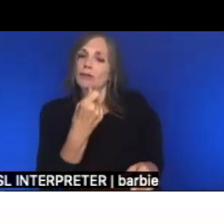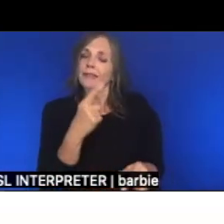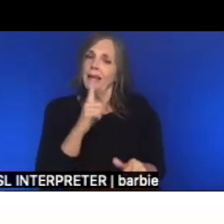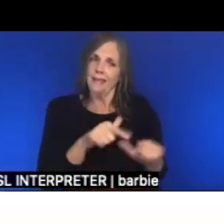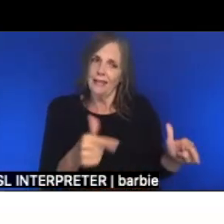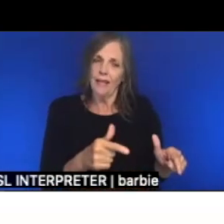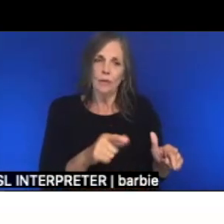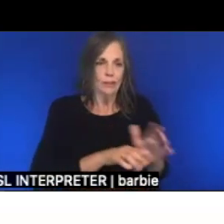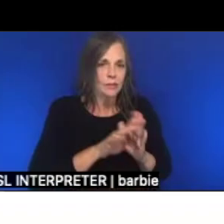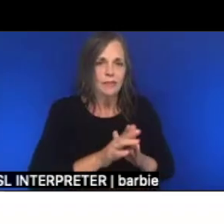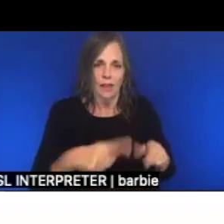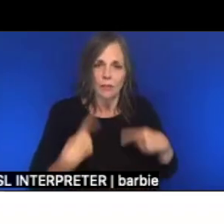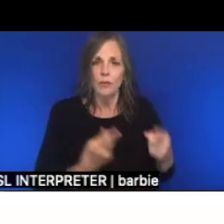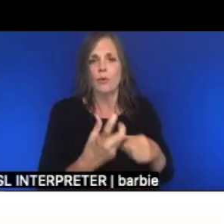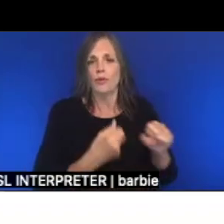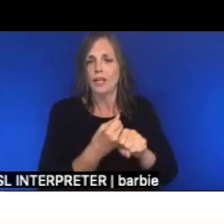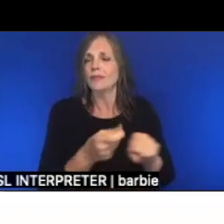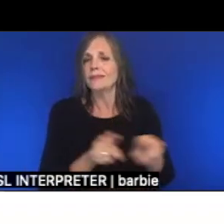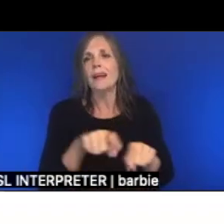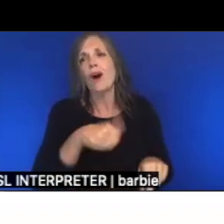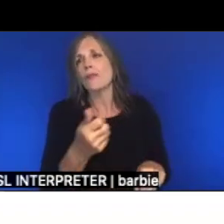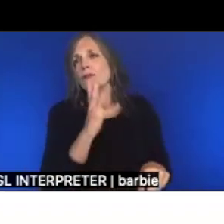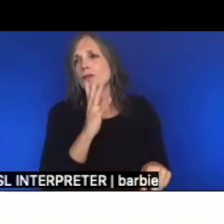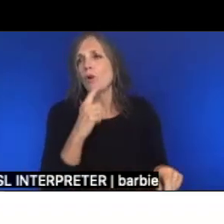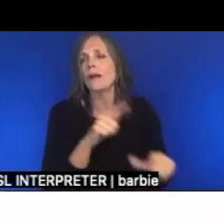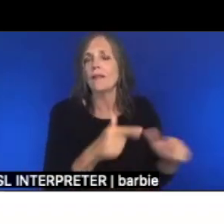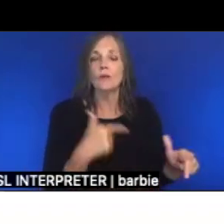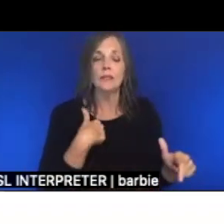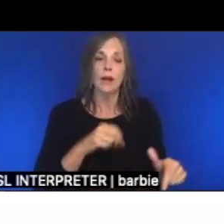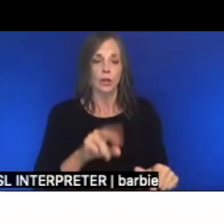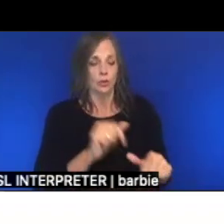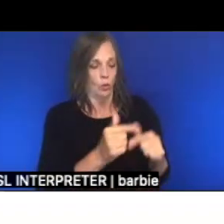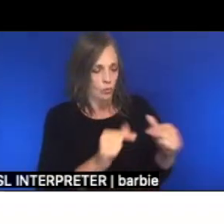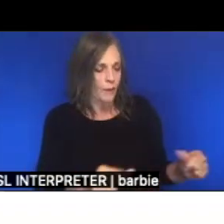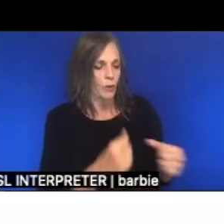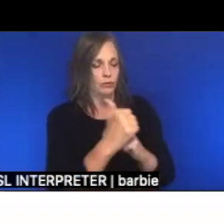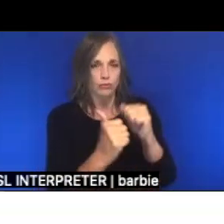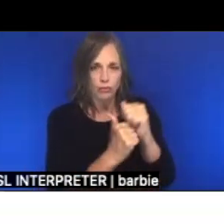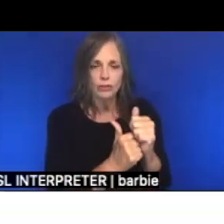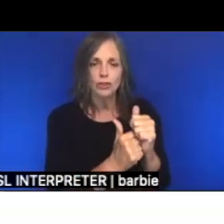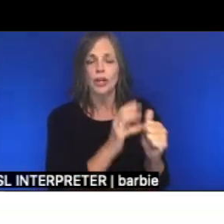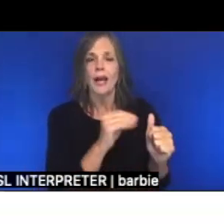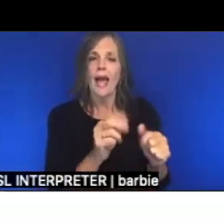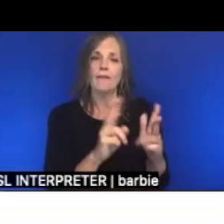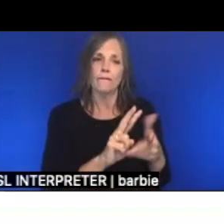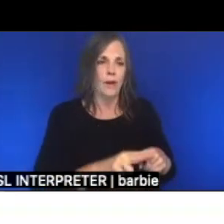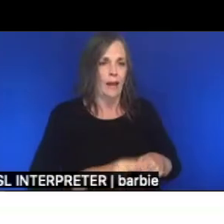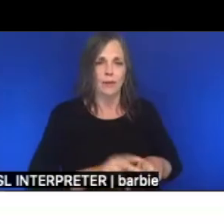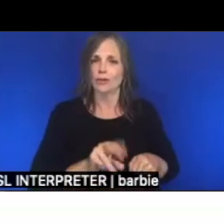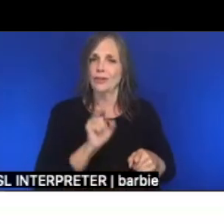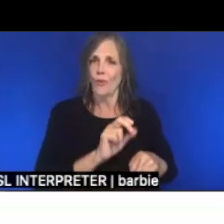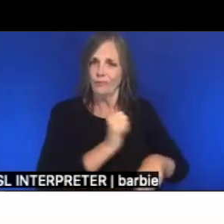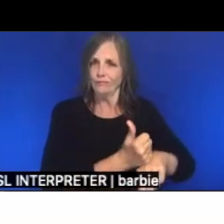spoken language. It has its own grammar, it has its own structure, and it has its own vocabulary. The fact that